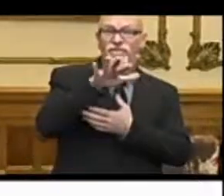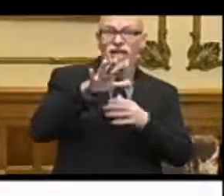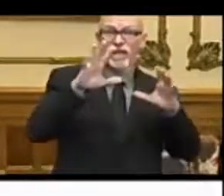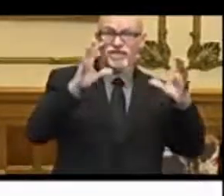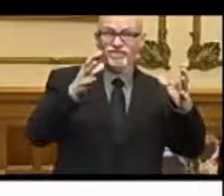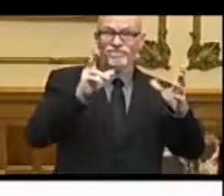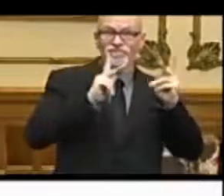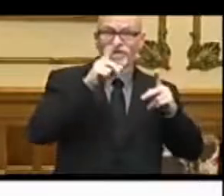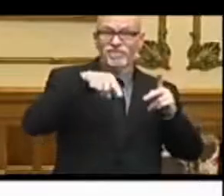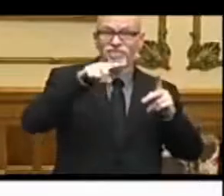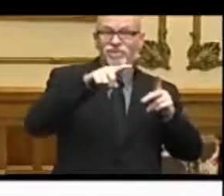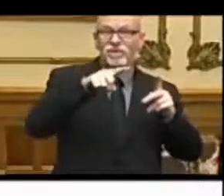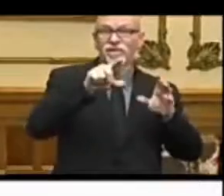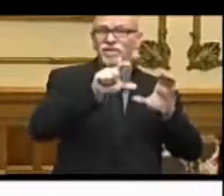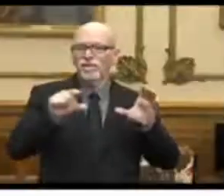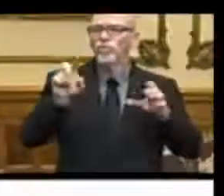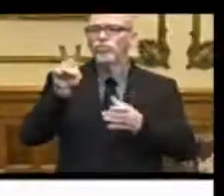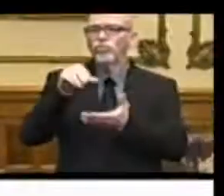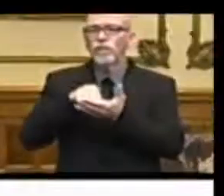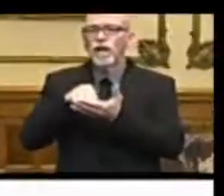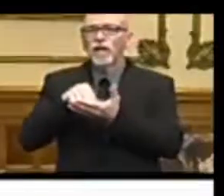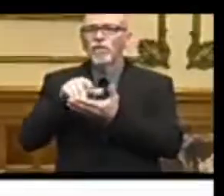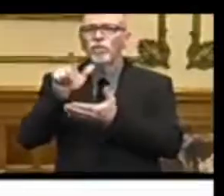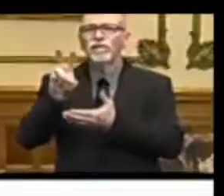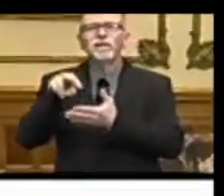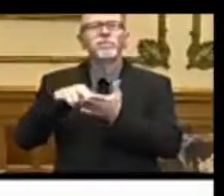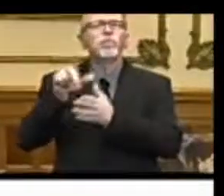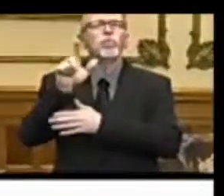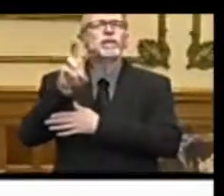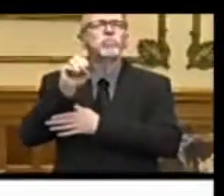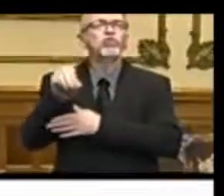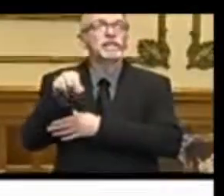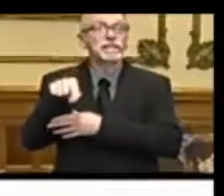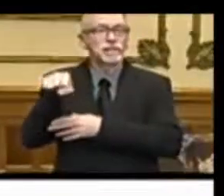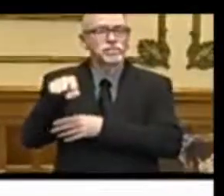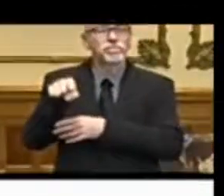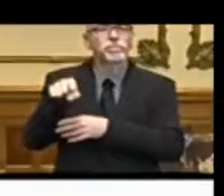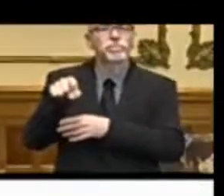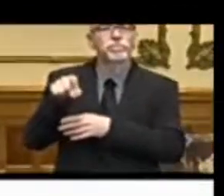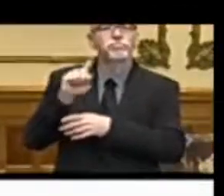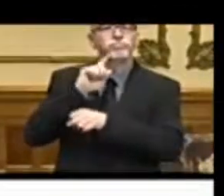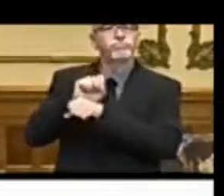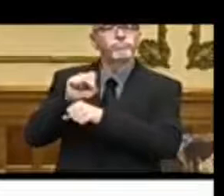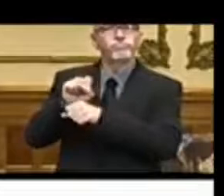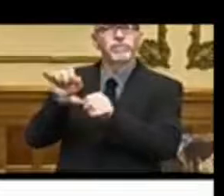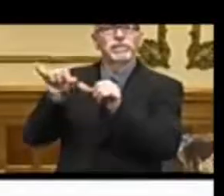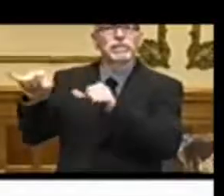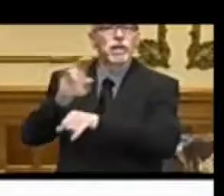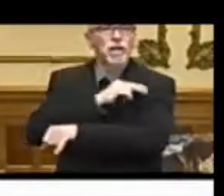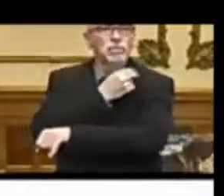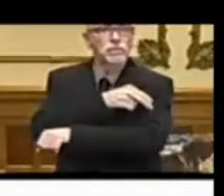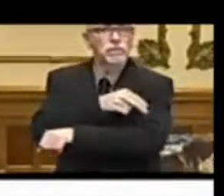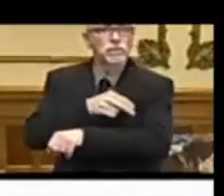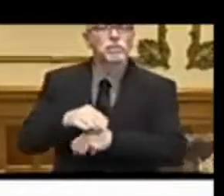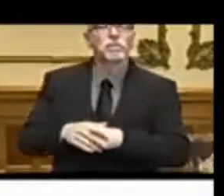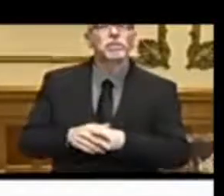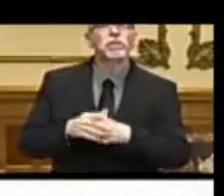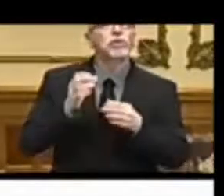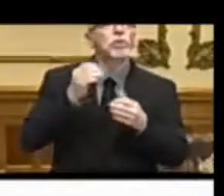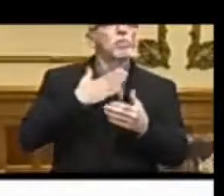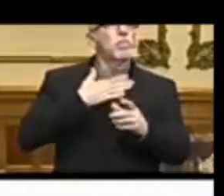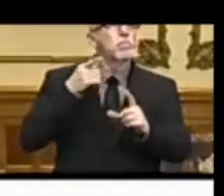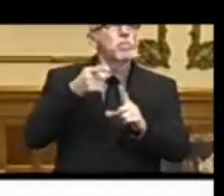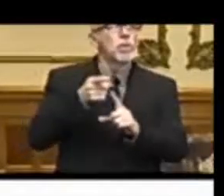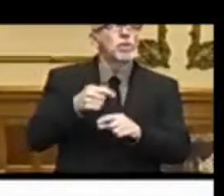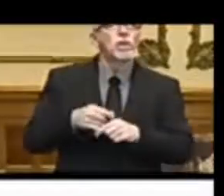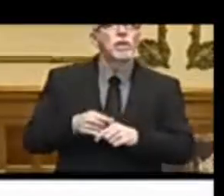7,955 individuals, 2,026, or 26% of them, ended up hospitalized. And so what I want to point out is